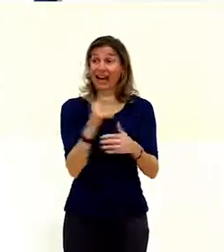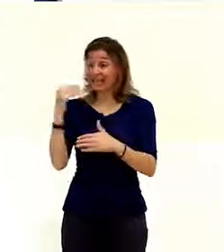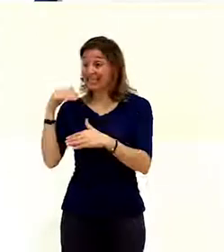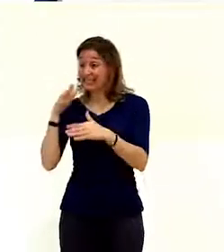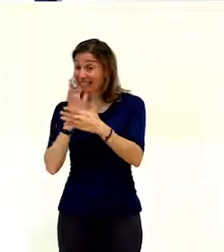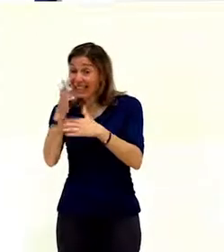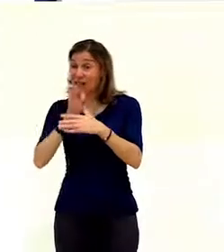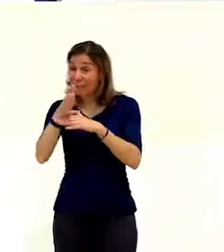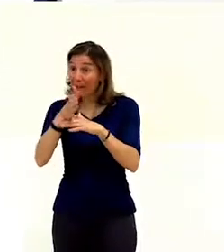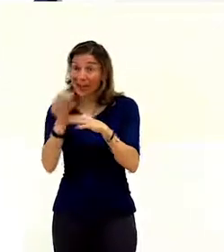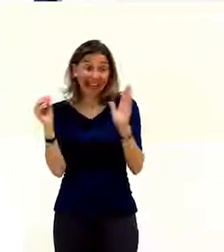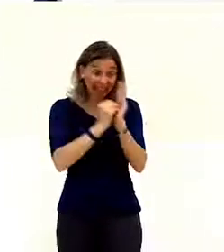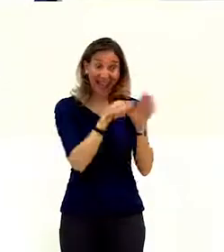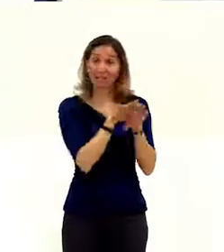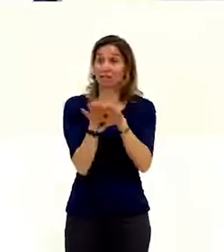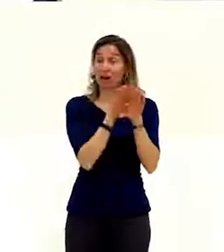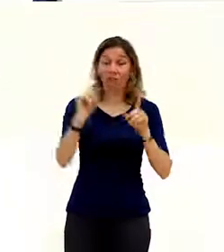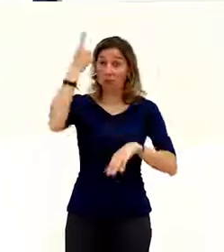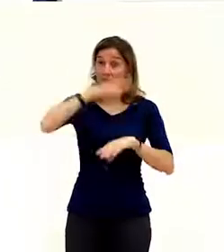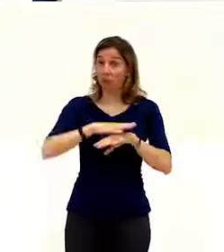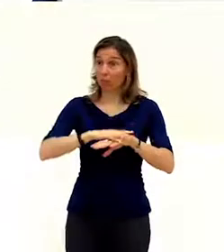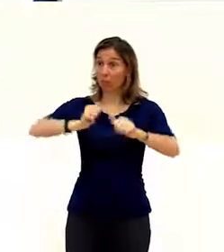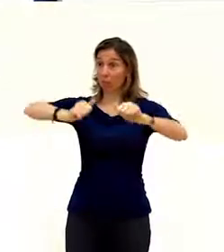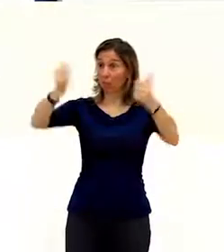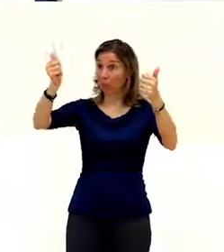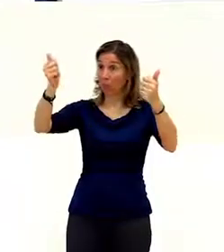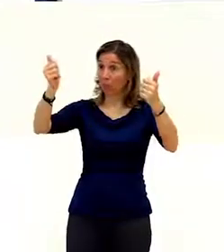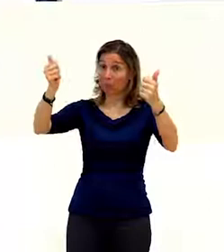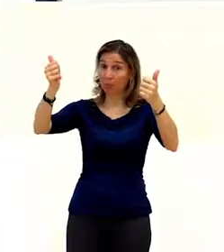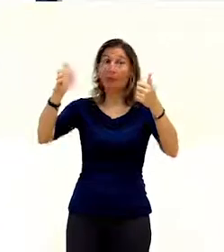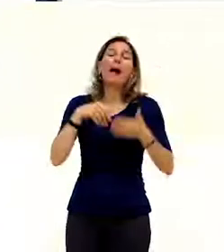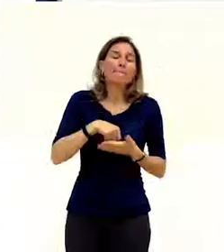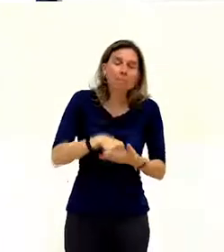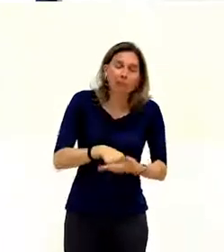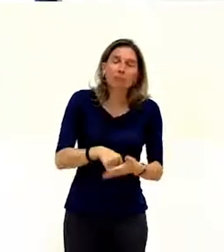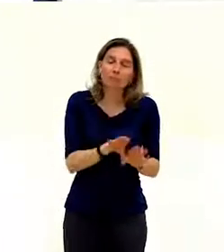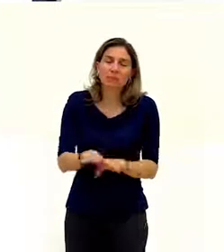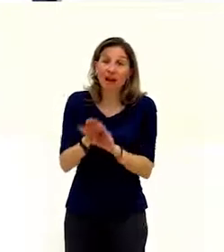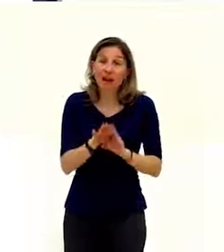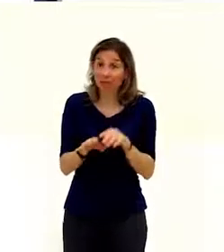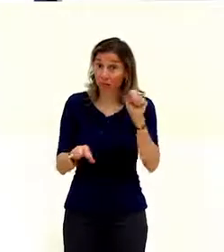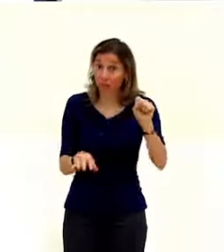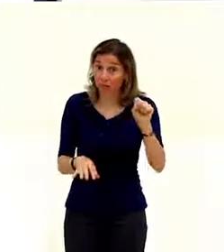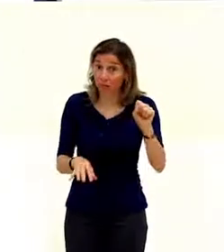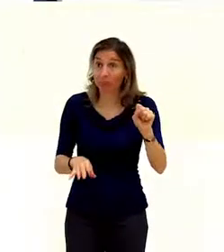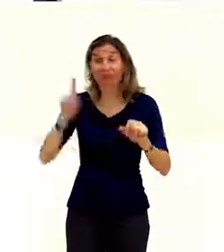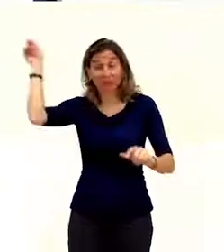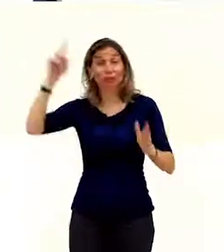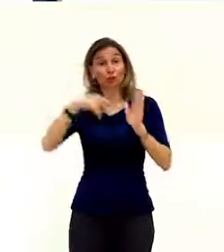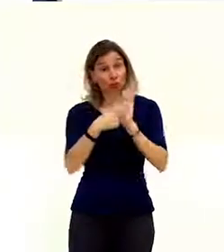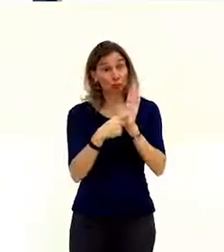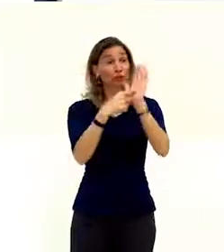accessibility as a standard. Great. Minimum standards? Yes. And this is another demonstration